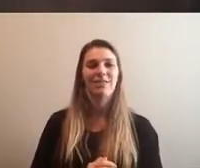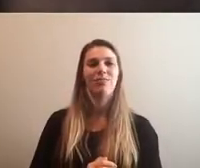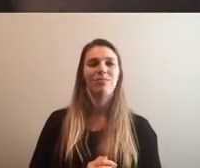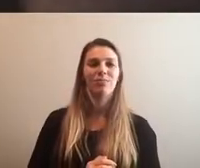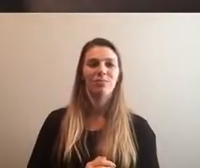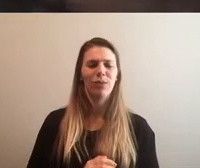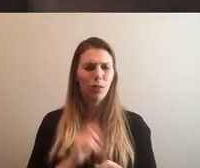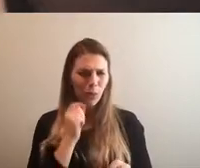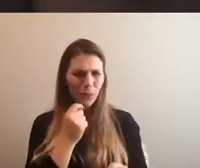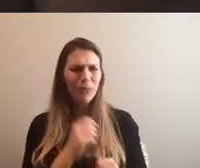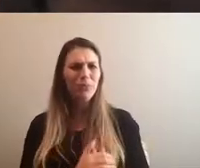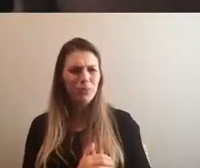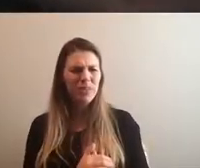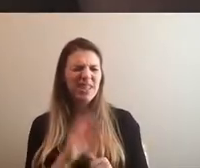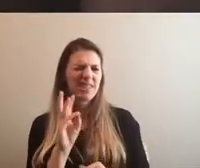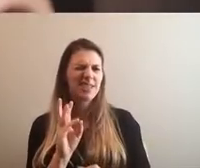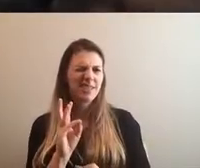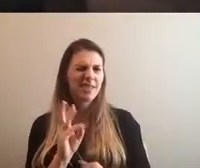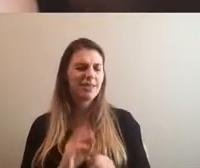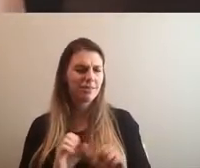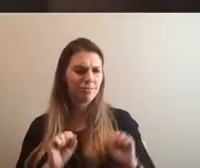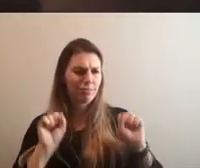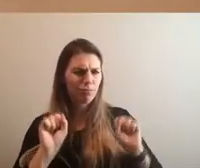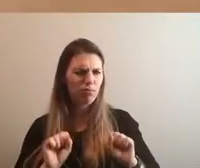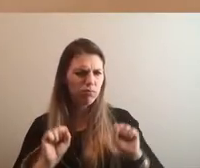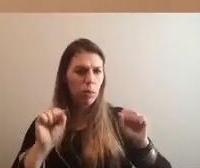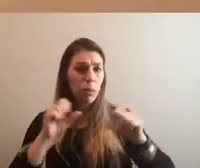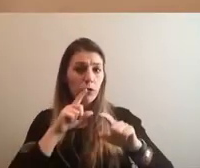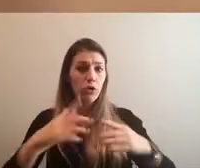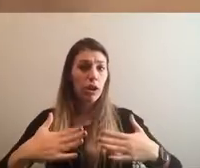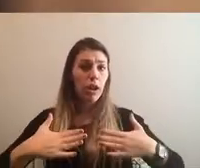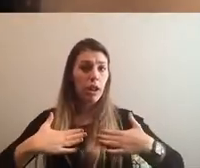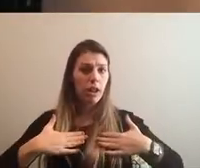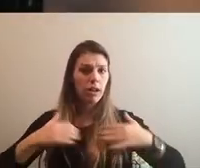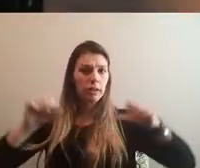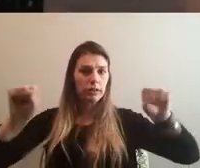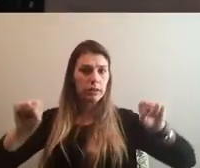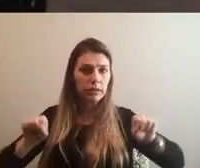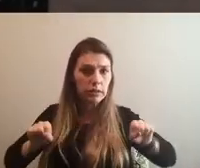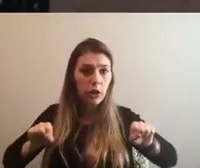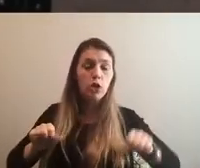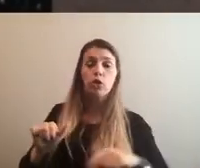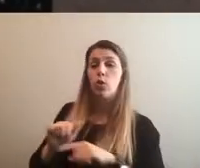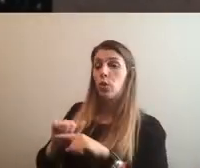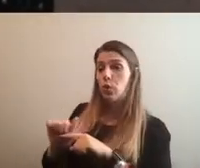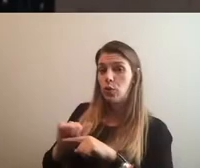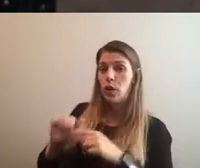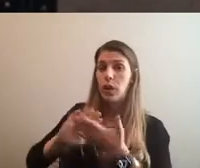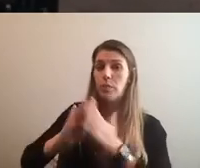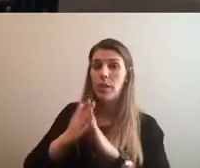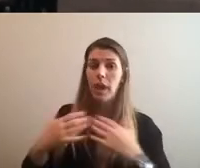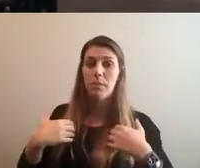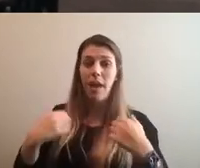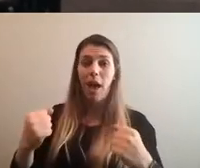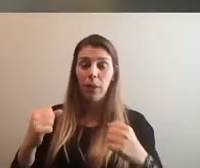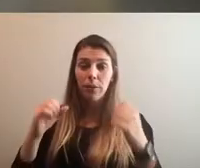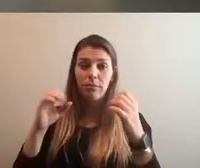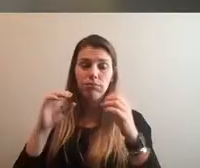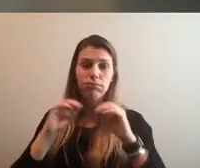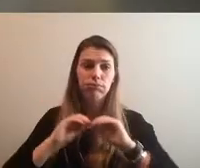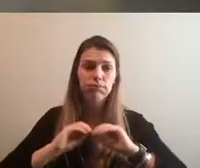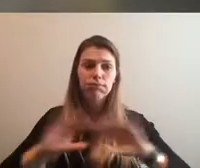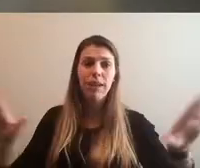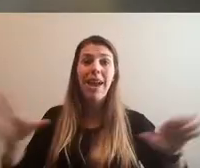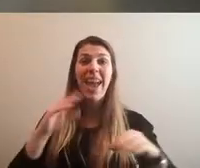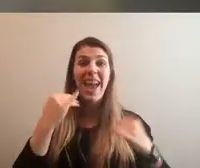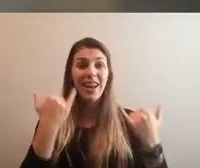Cool. Let's do six, all the way down. Now I got training and became a health messenger, and now she's actually helping a